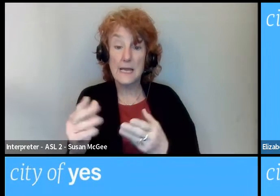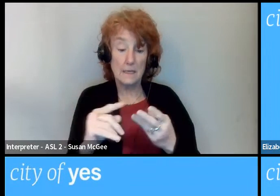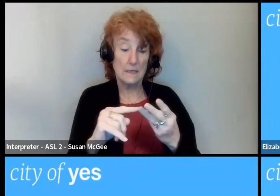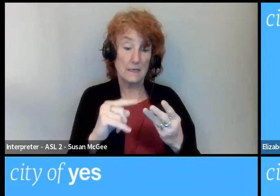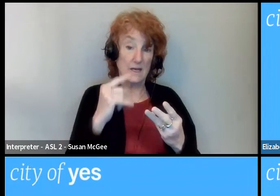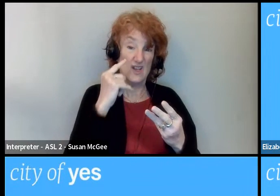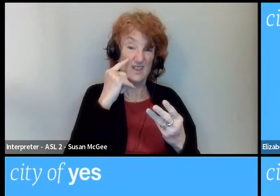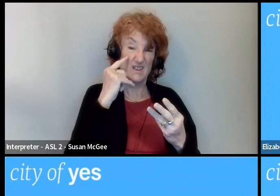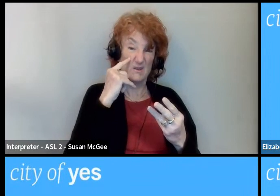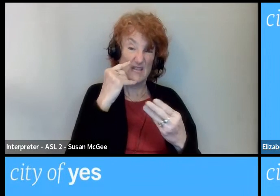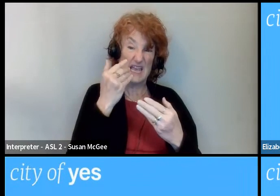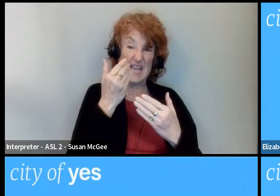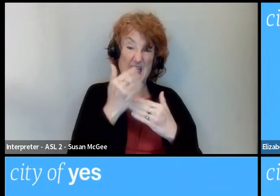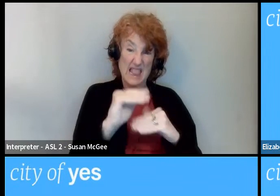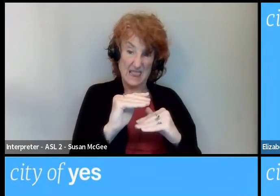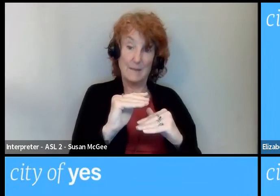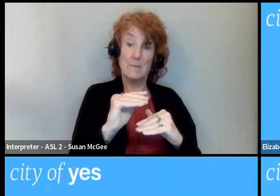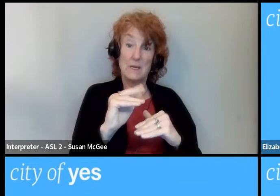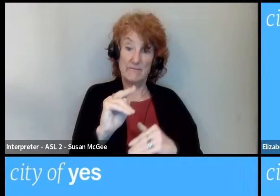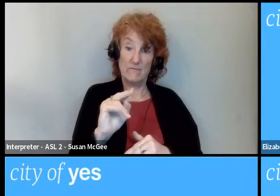have?